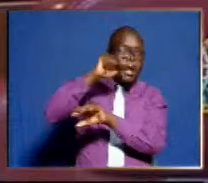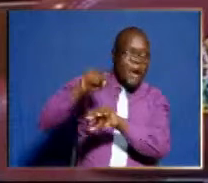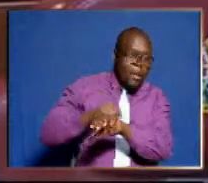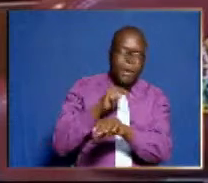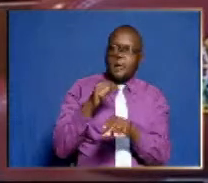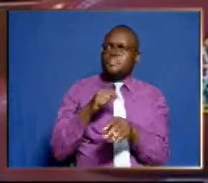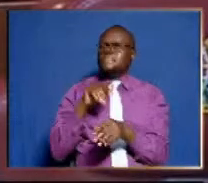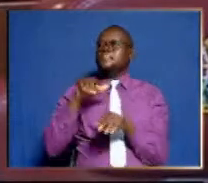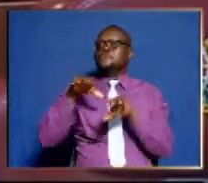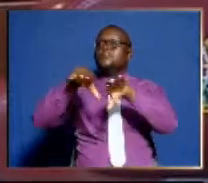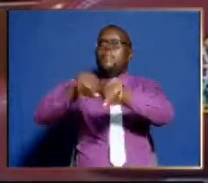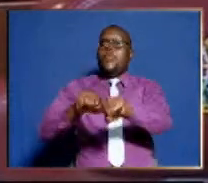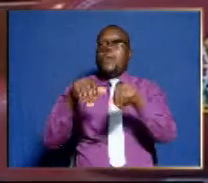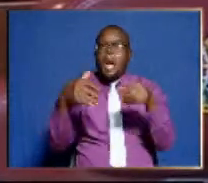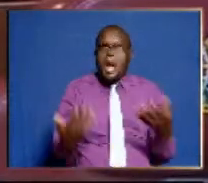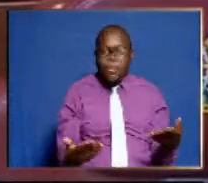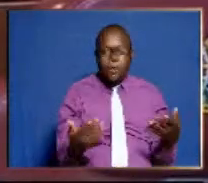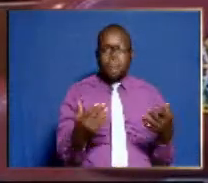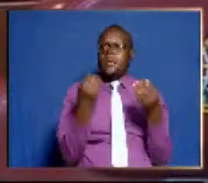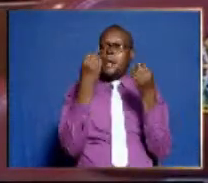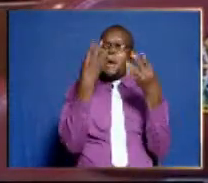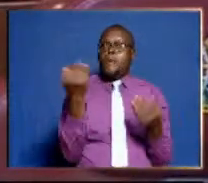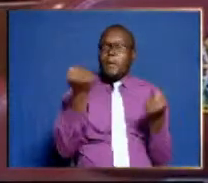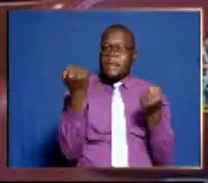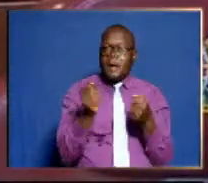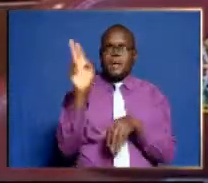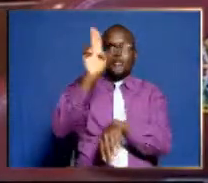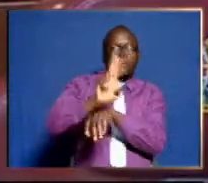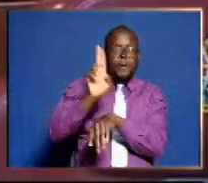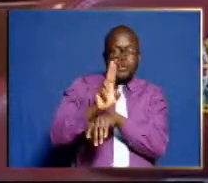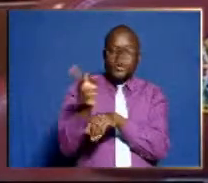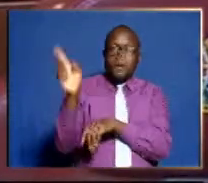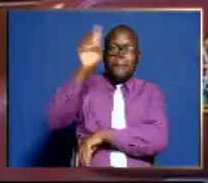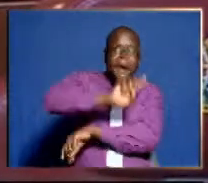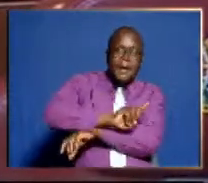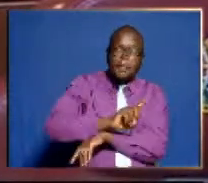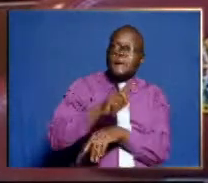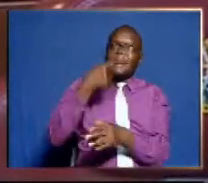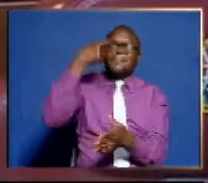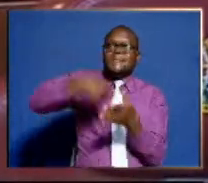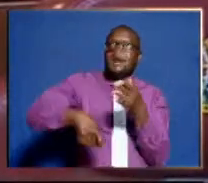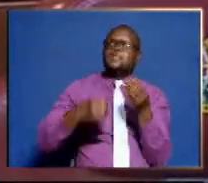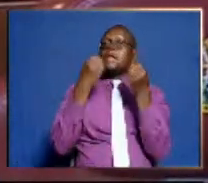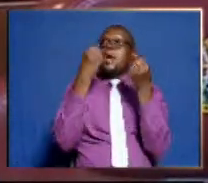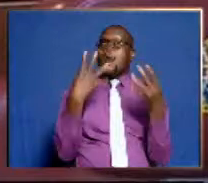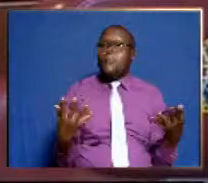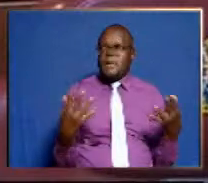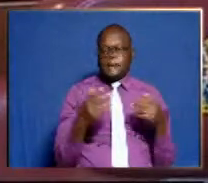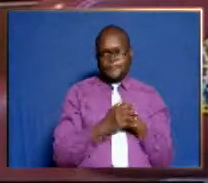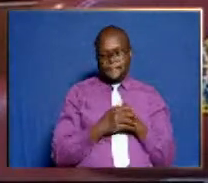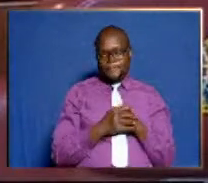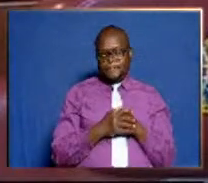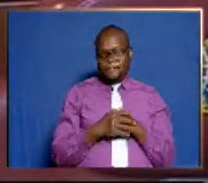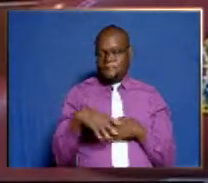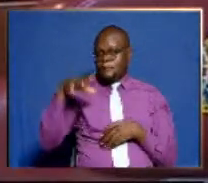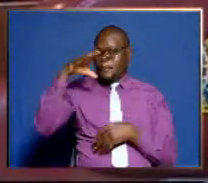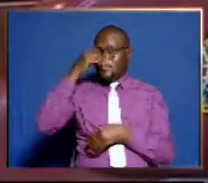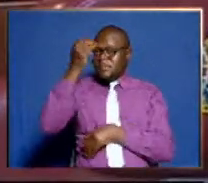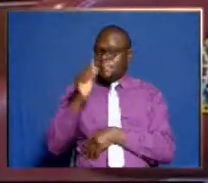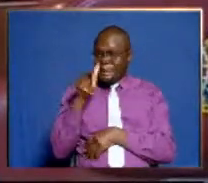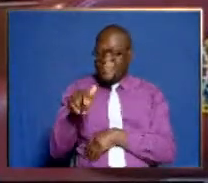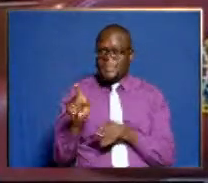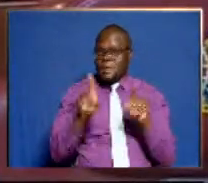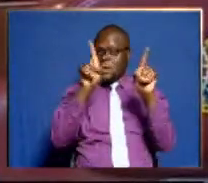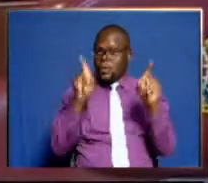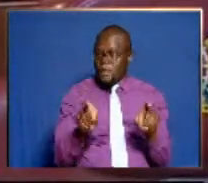booking criteria, the number of vehicles to be inspected per day, and charges, if any? Mr. Speaker, this